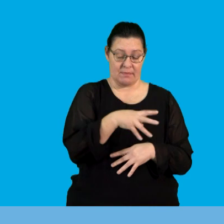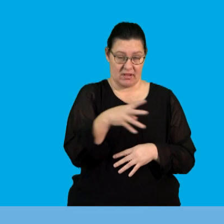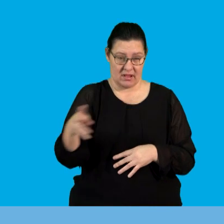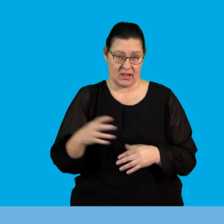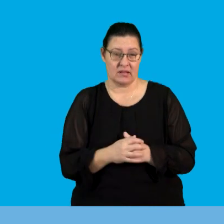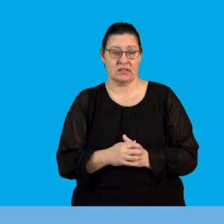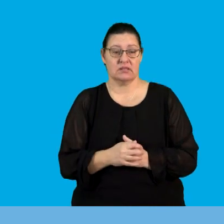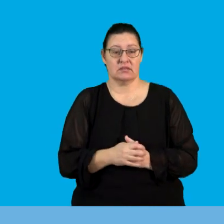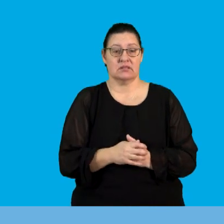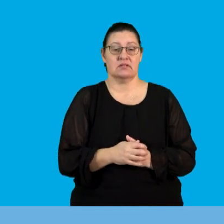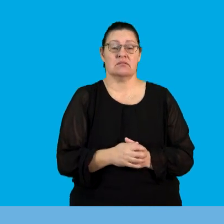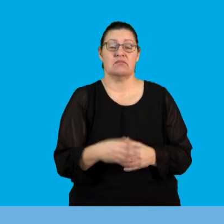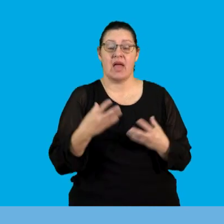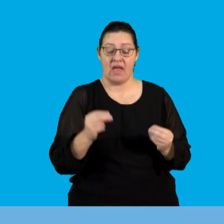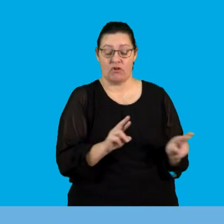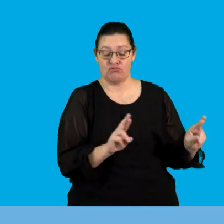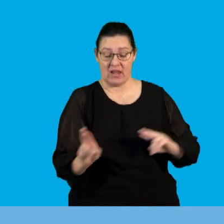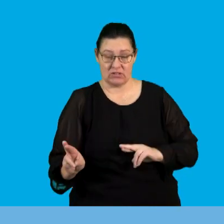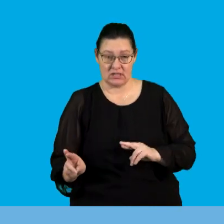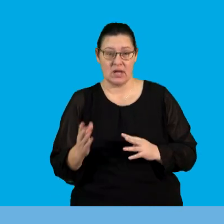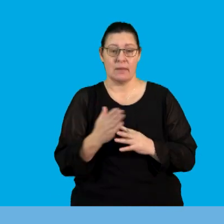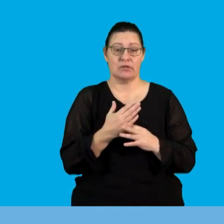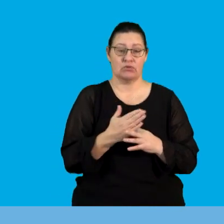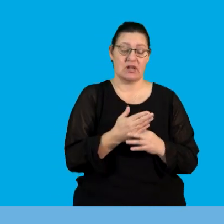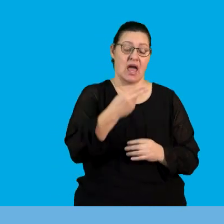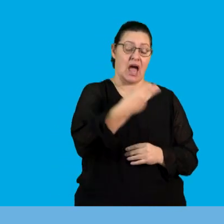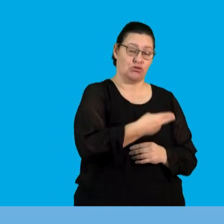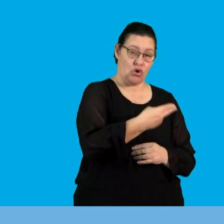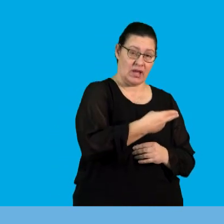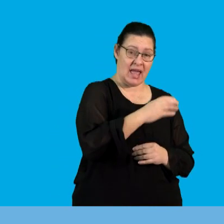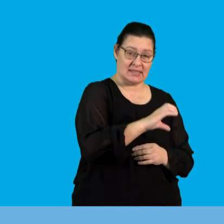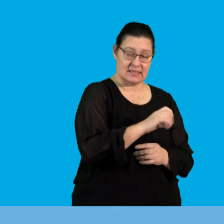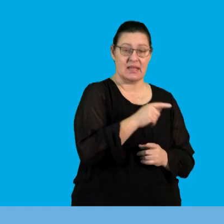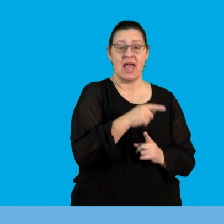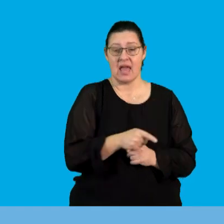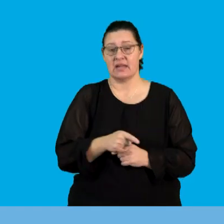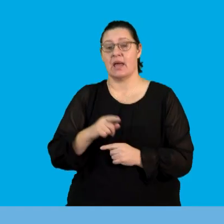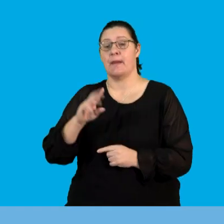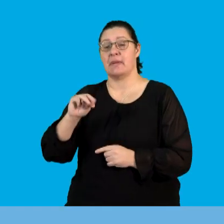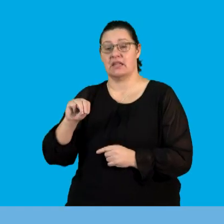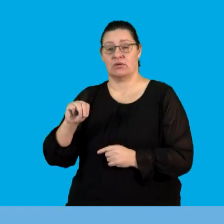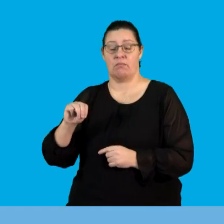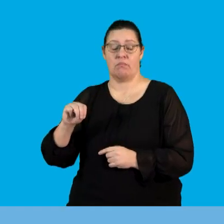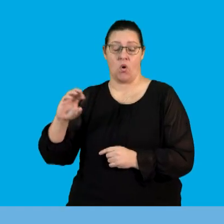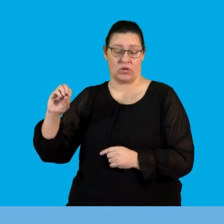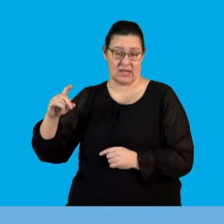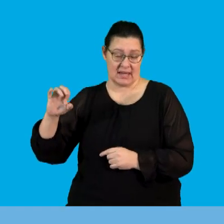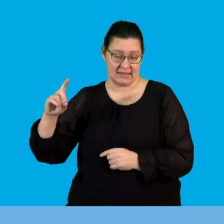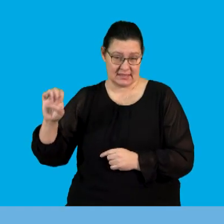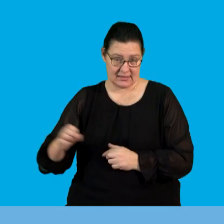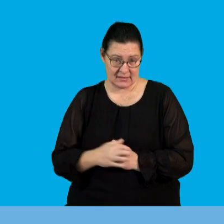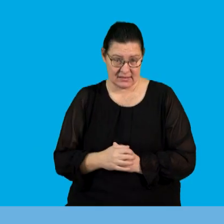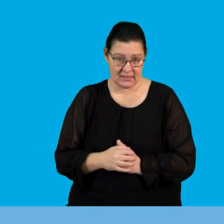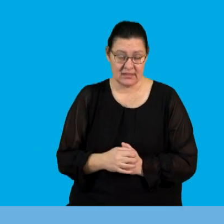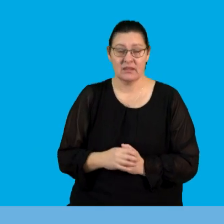table, and we are told that there is a reaction between hydrochloric acid and magnesium oxide. So with